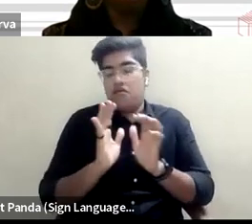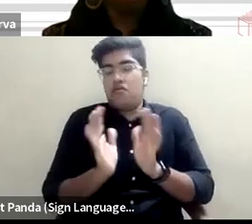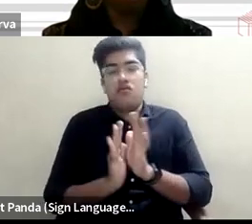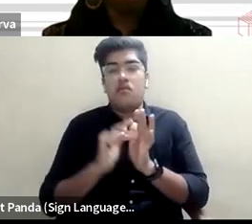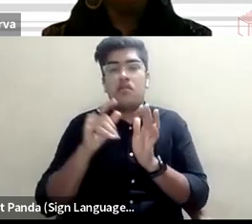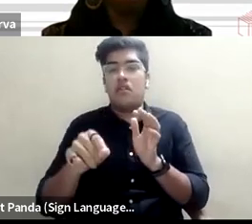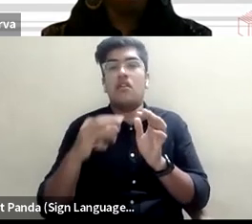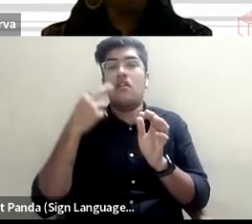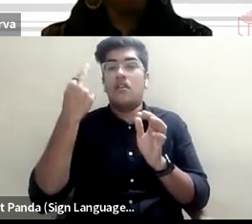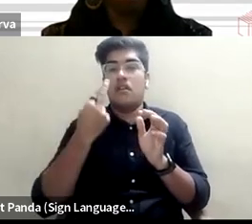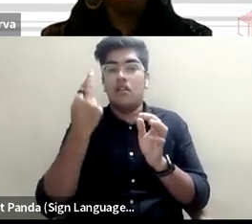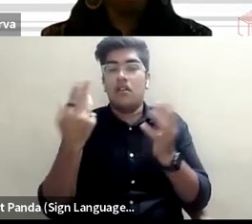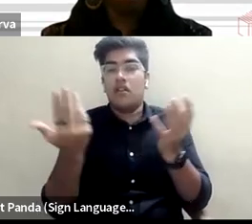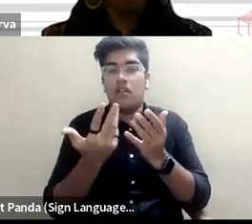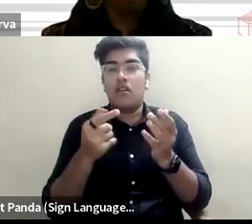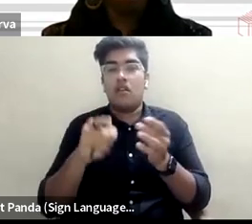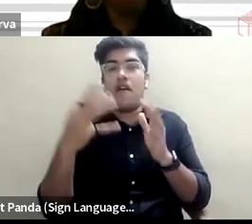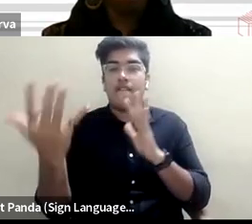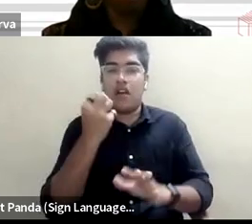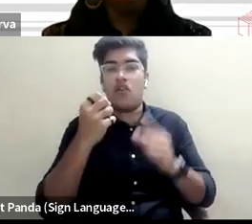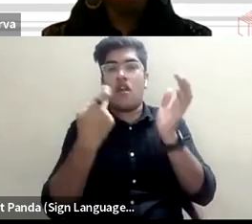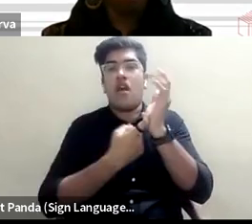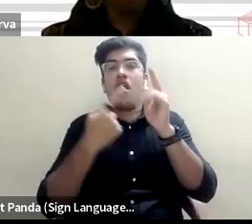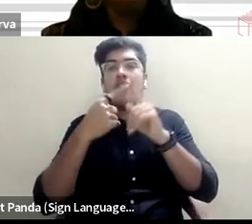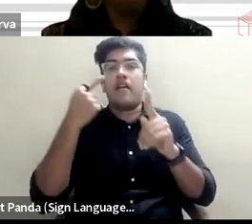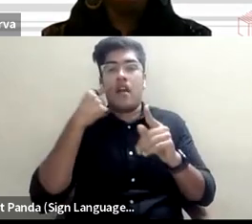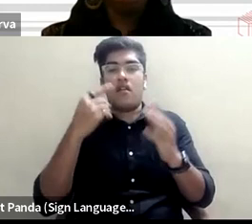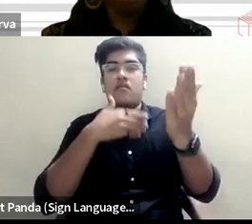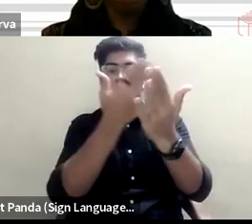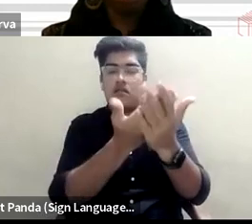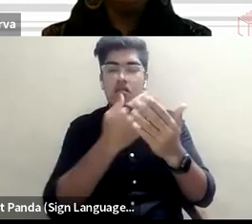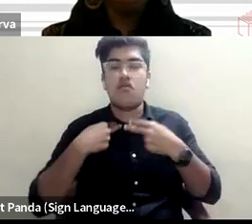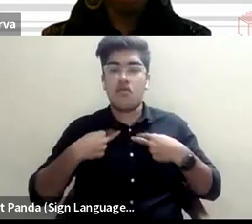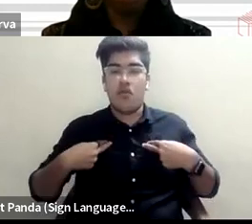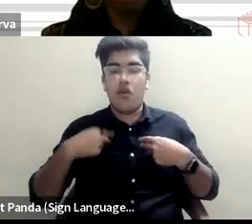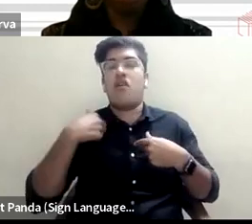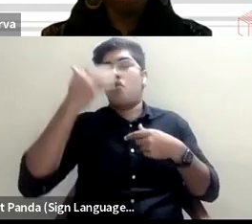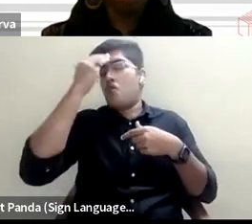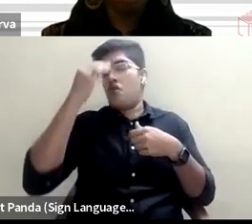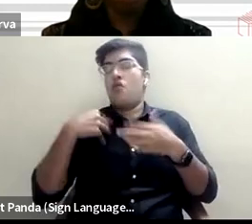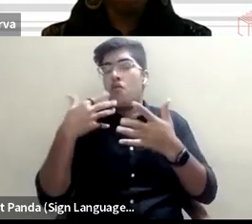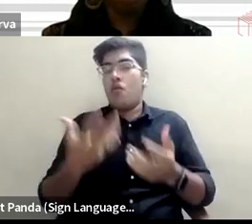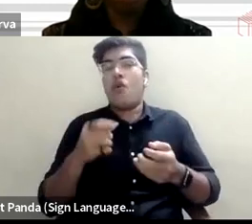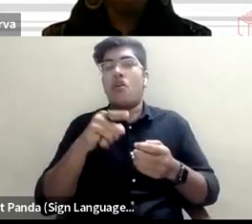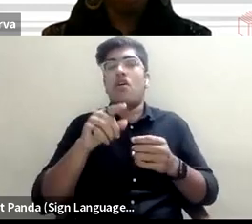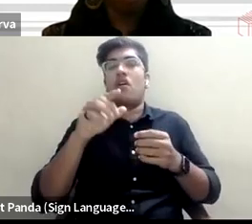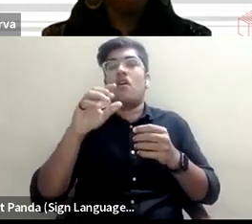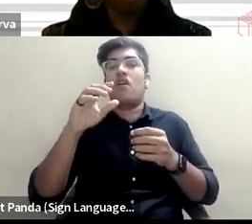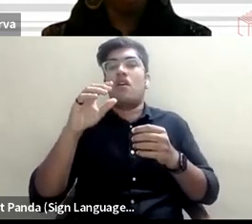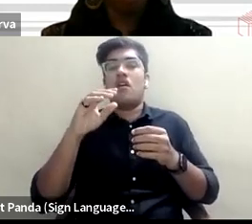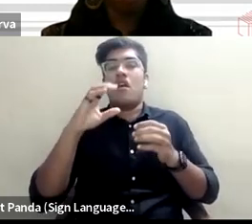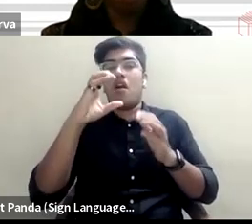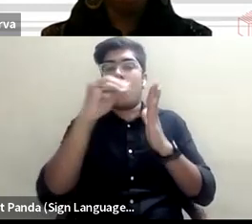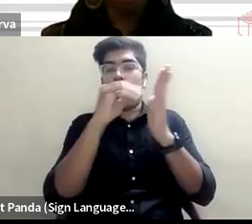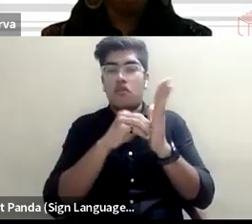wasn't the case either. So we had to file an RTI application with the Supreme Court in order to know what were the cases that were pending before it.